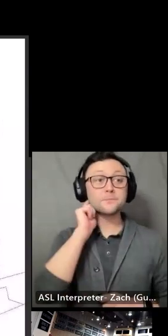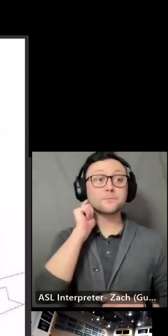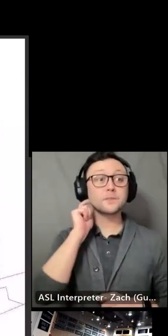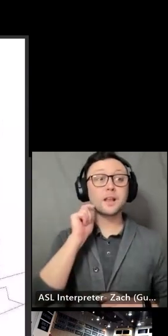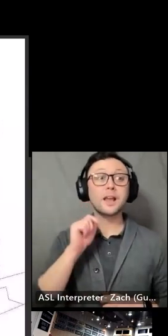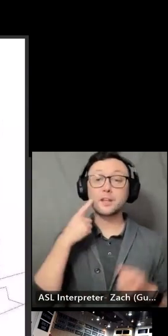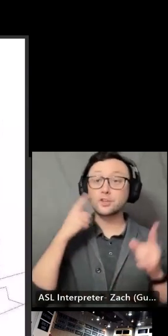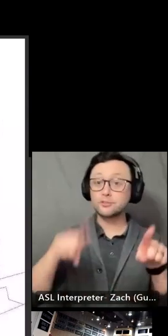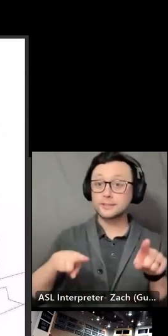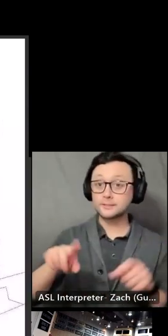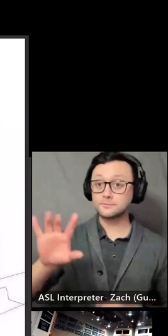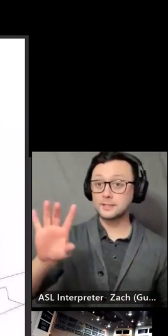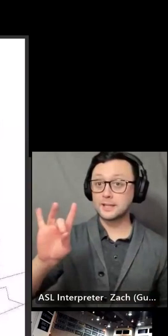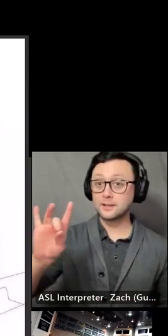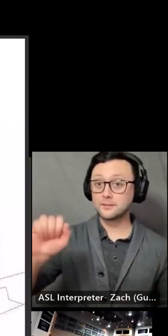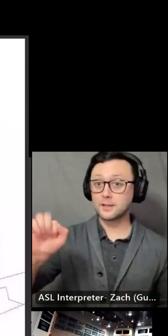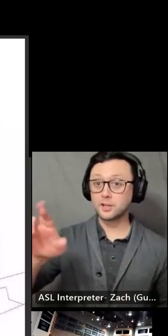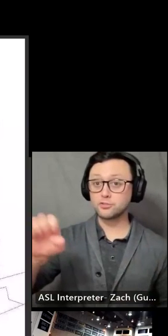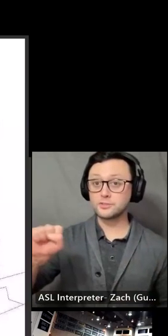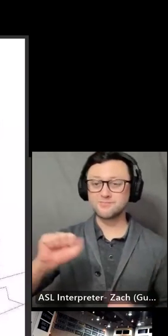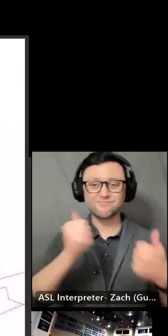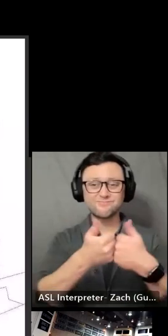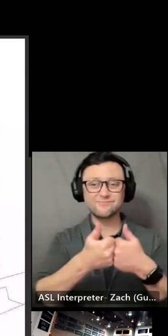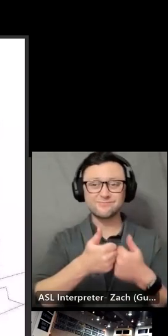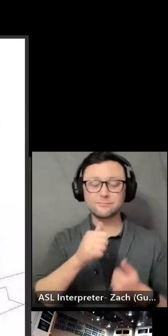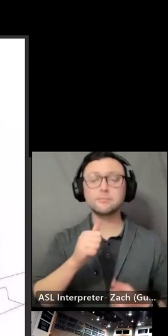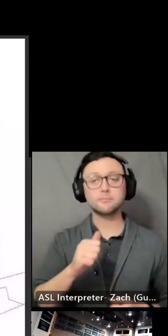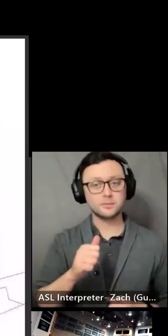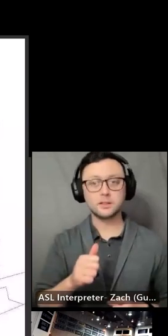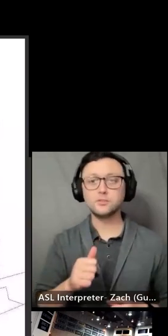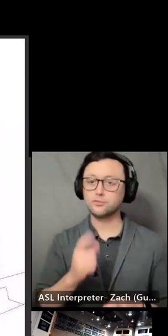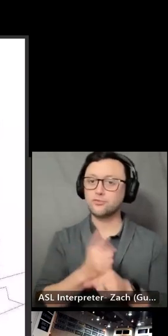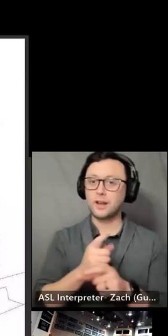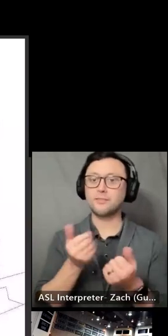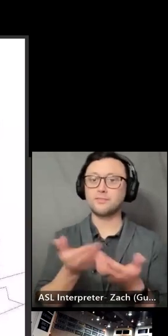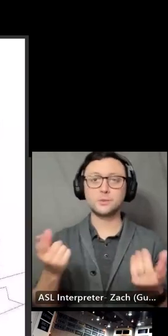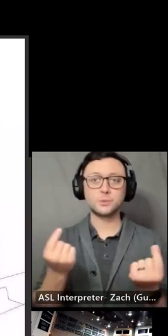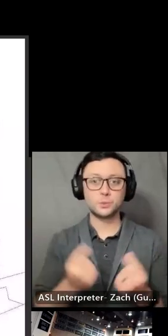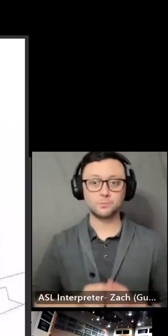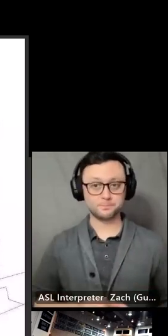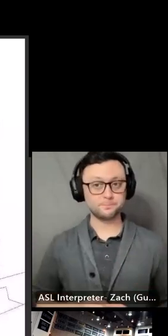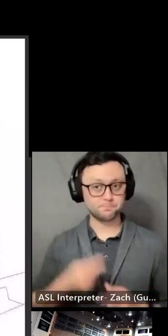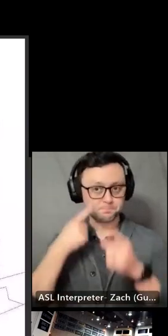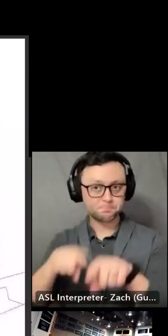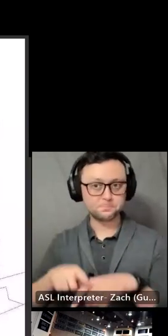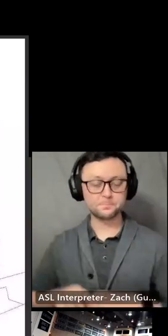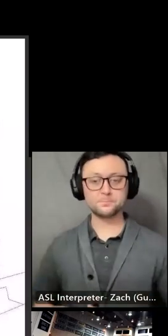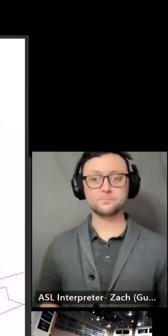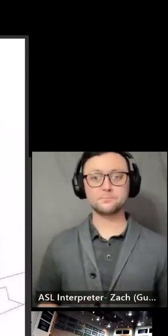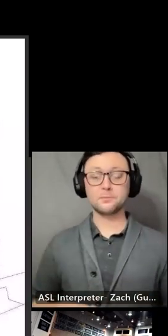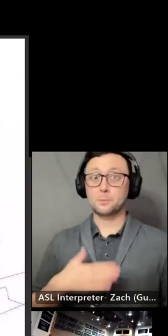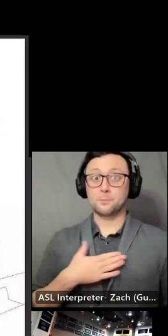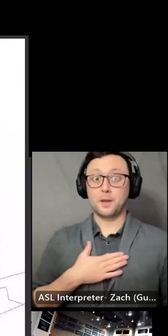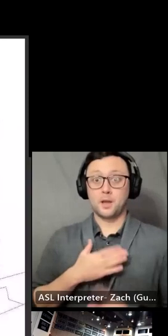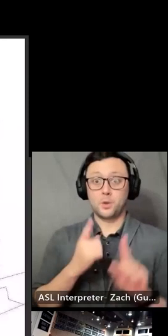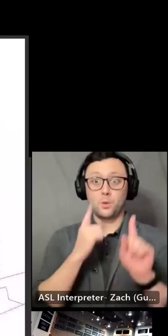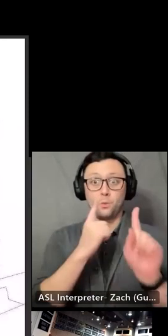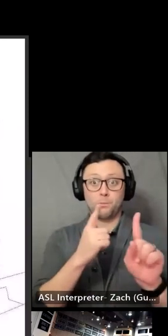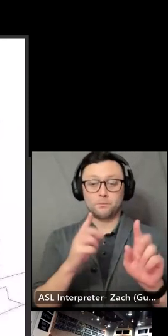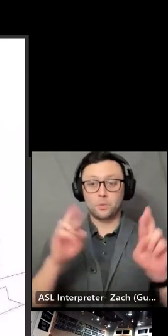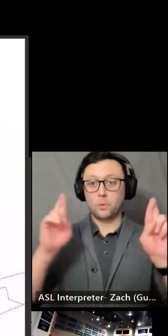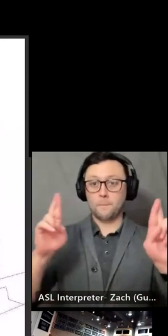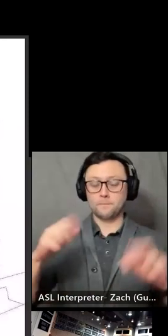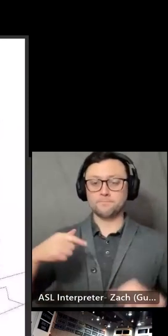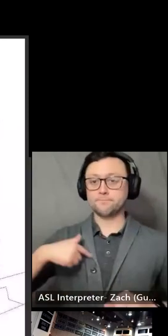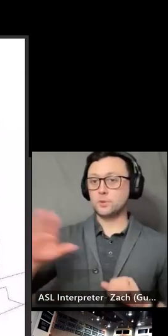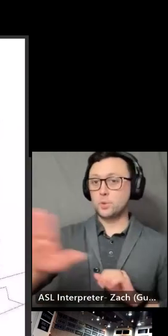the right thing to do. Thank you. And my hope is that as your representative, I can